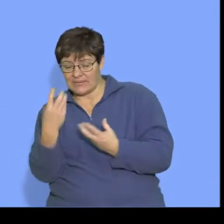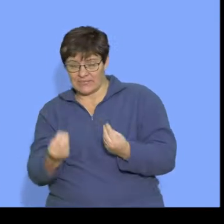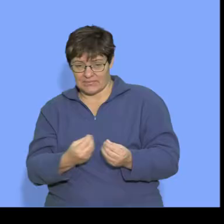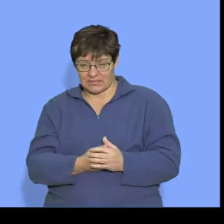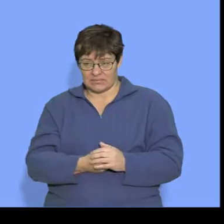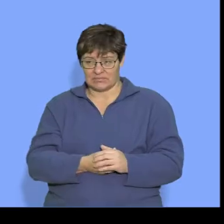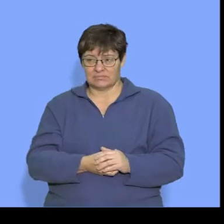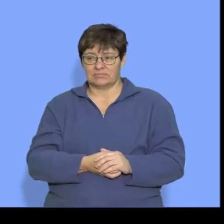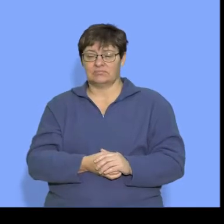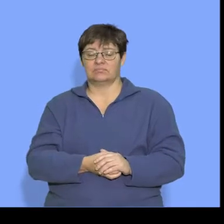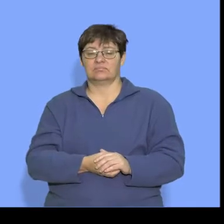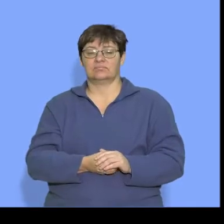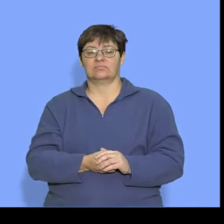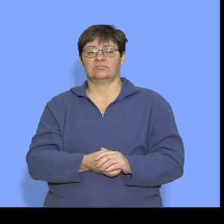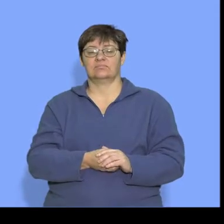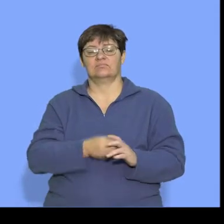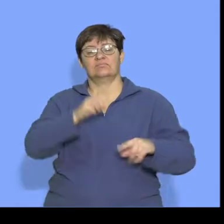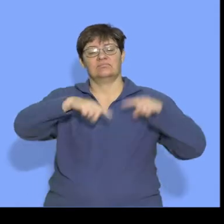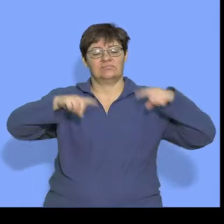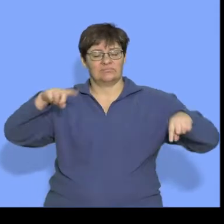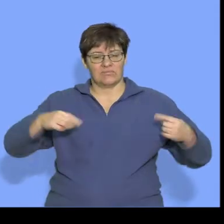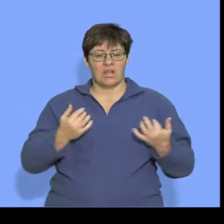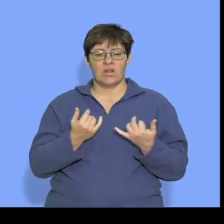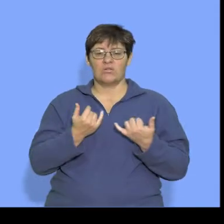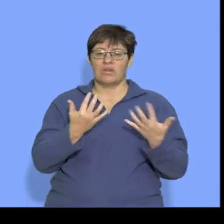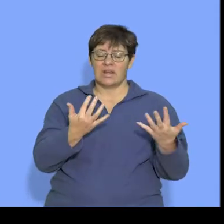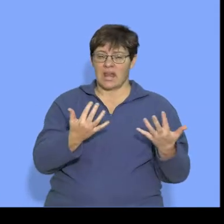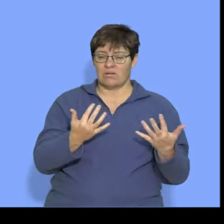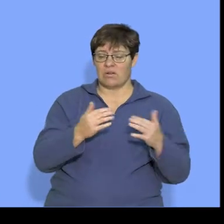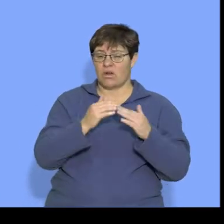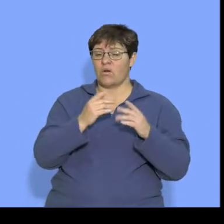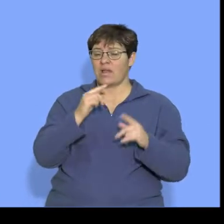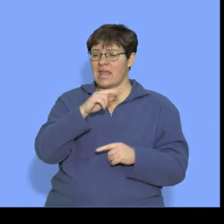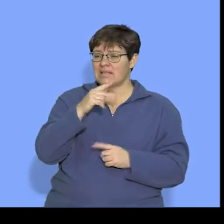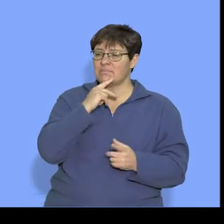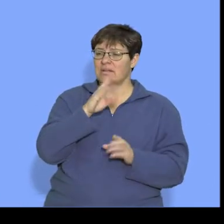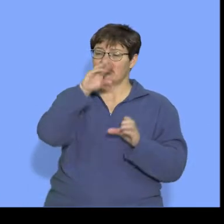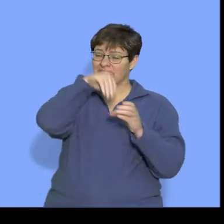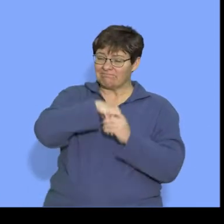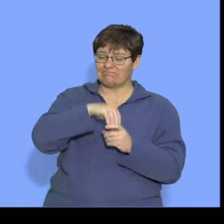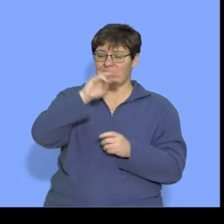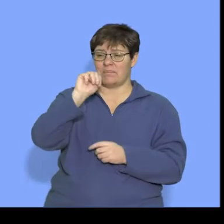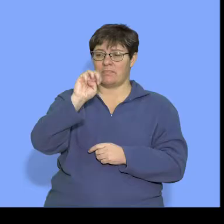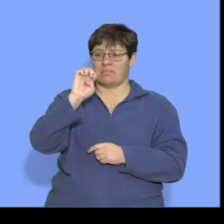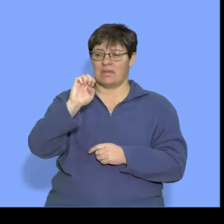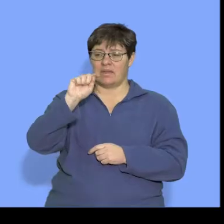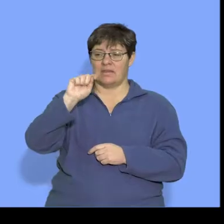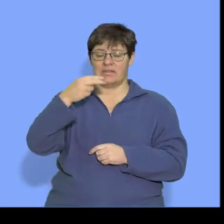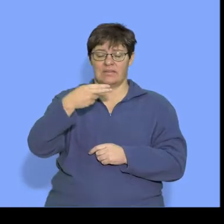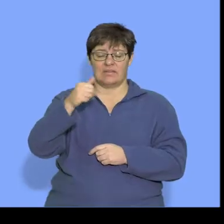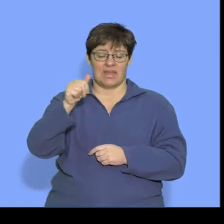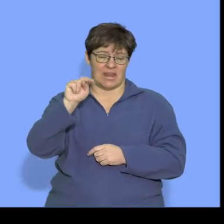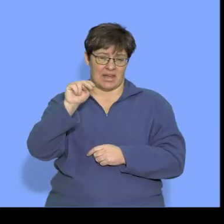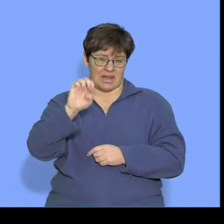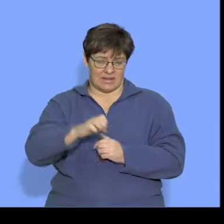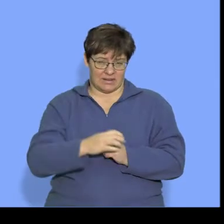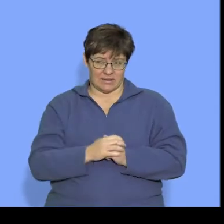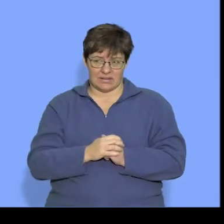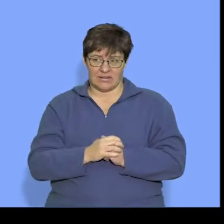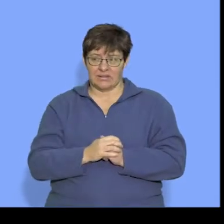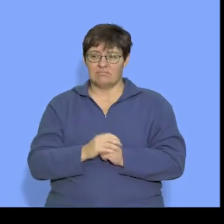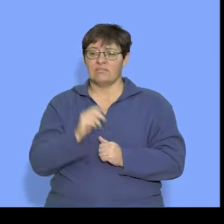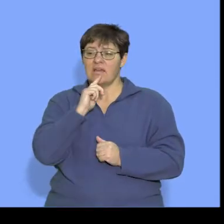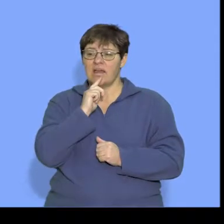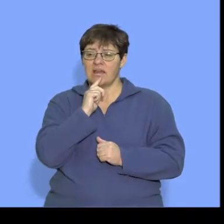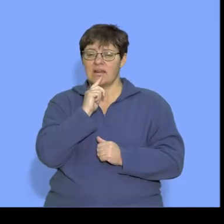As I mentioned, the different greenhouse gases would include methane as well. The concept of carbon footprint is important, and if you